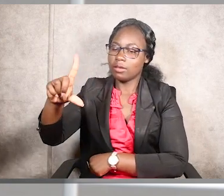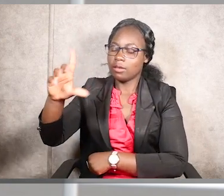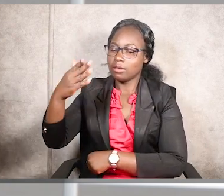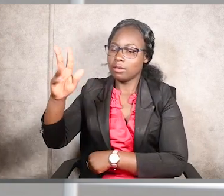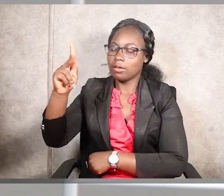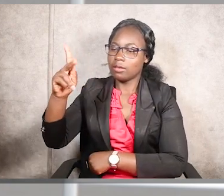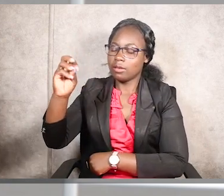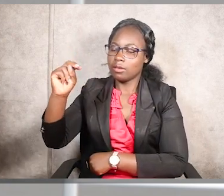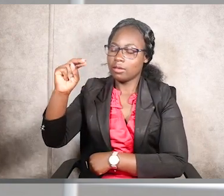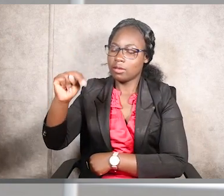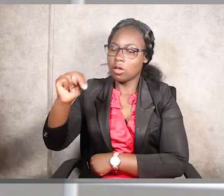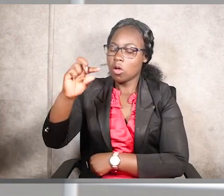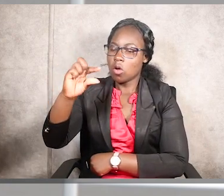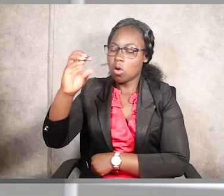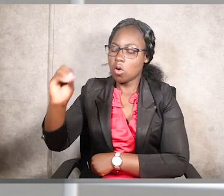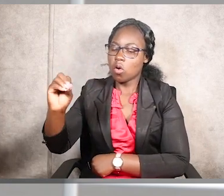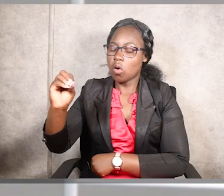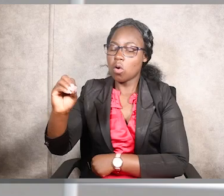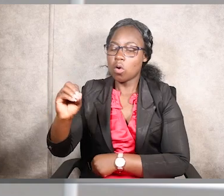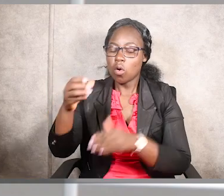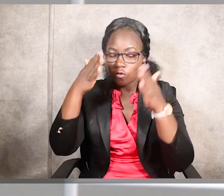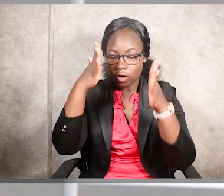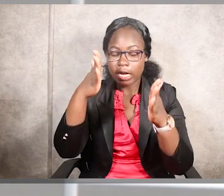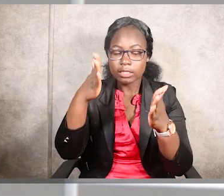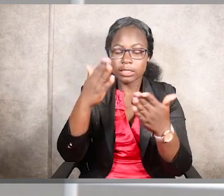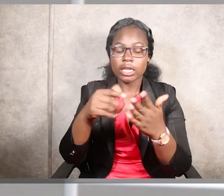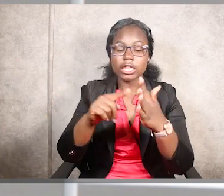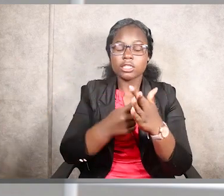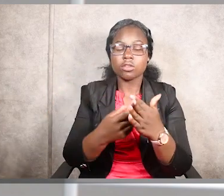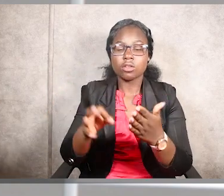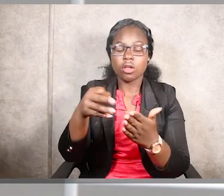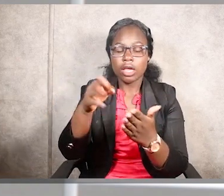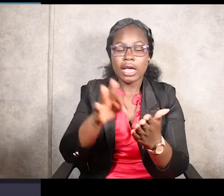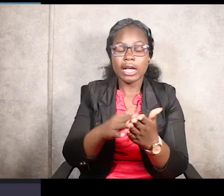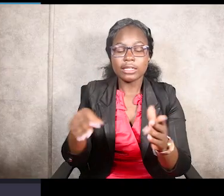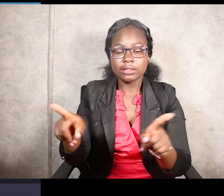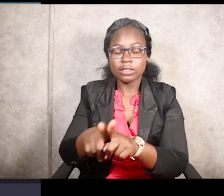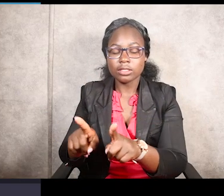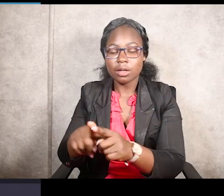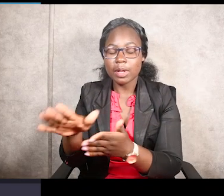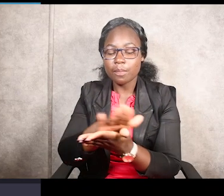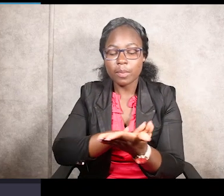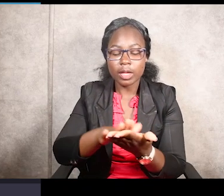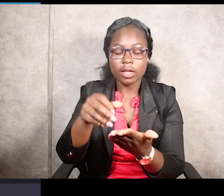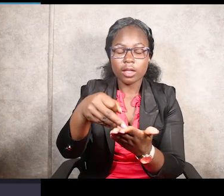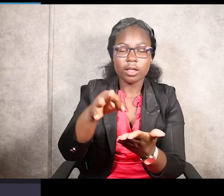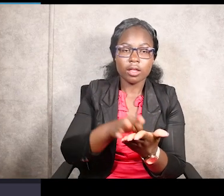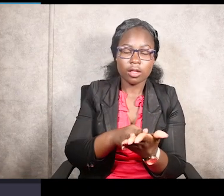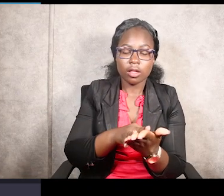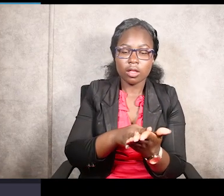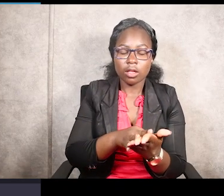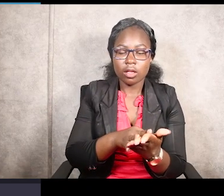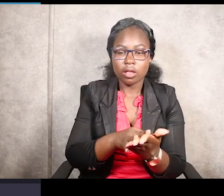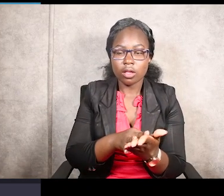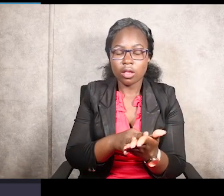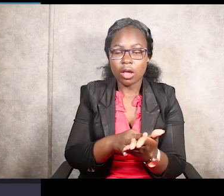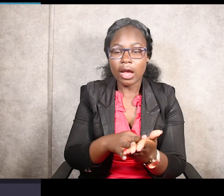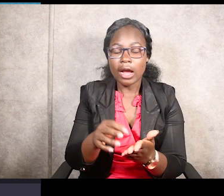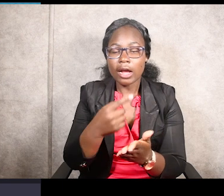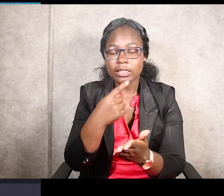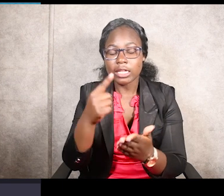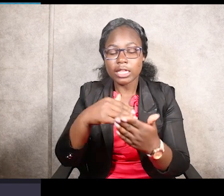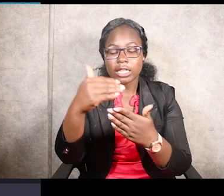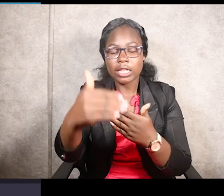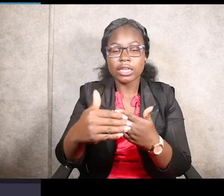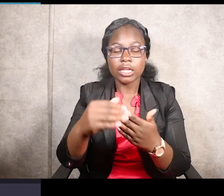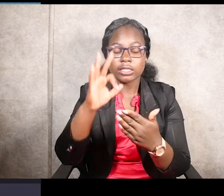through sources of finance as well as just the basics of finance. And I'll take you through the next 3 sessions, that